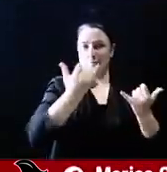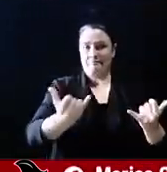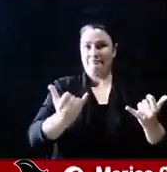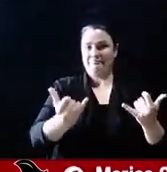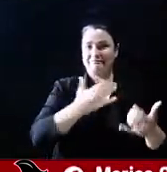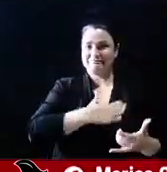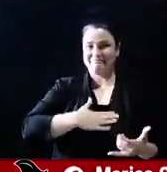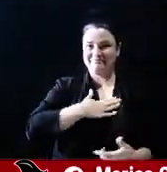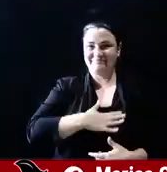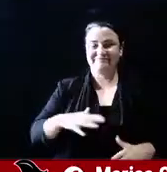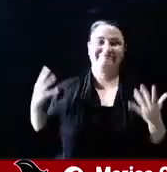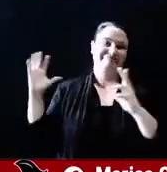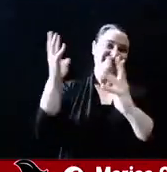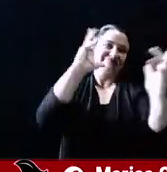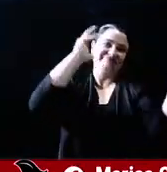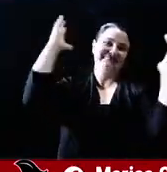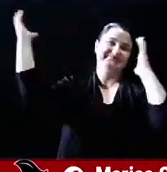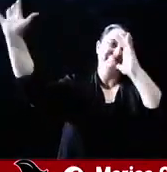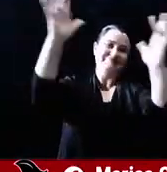time.